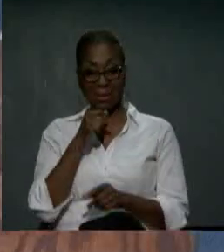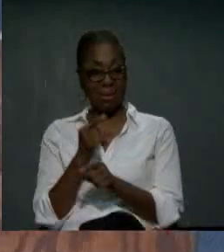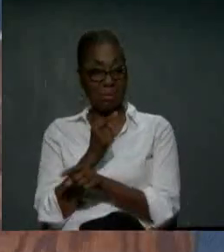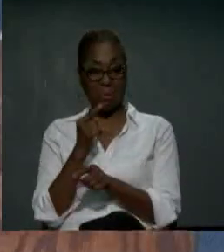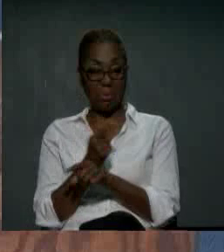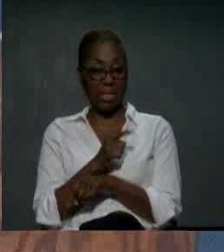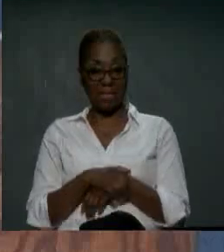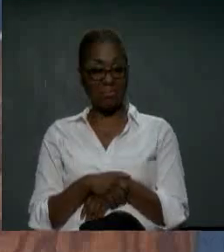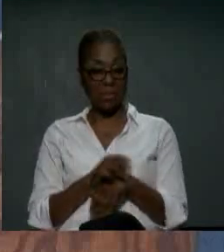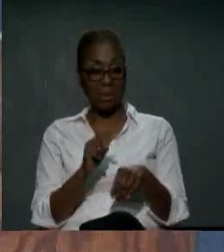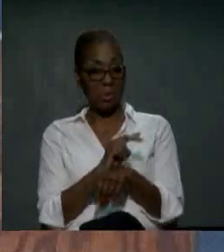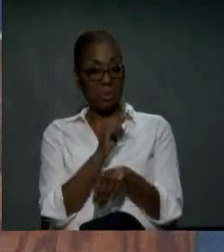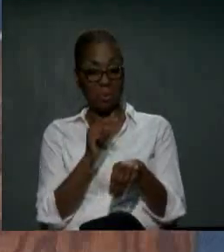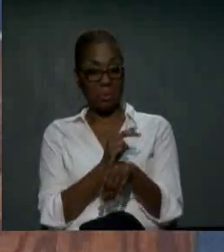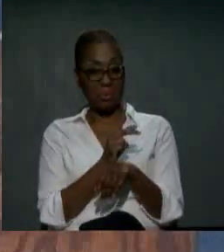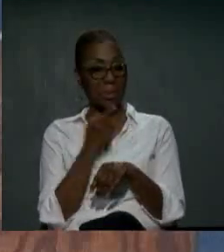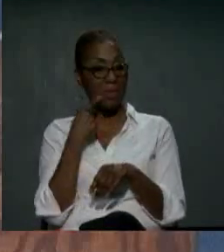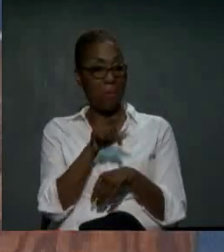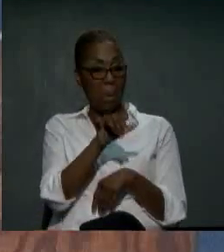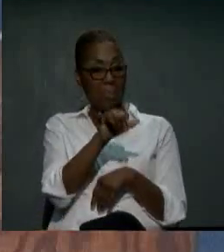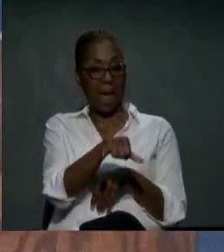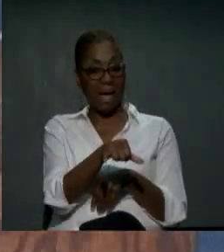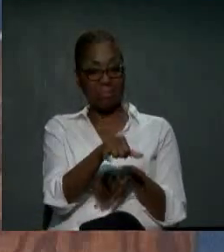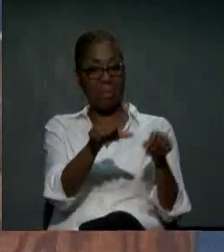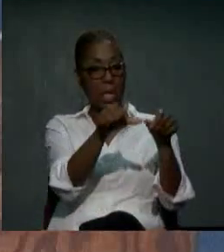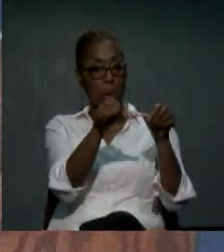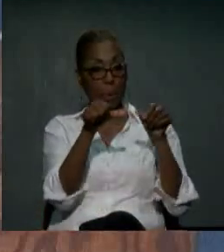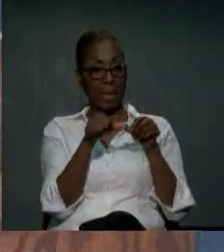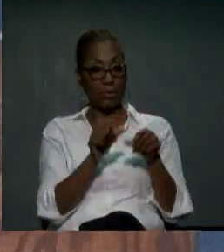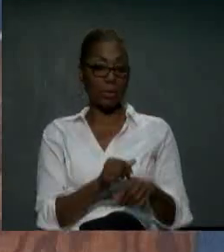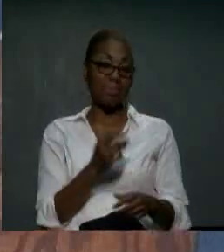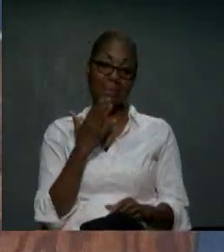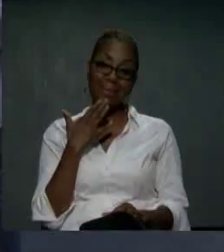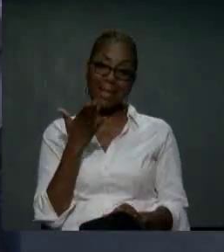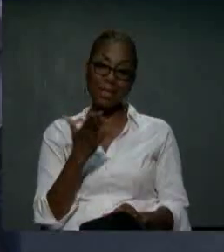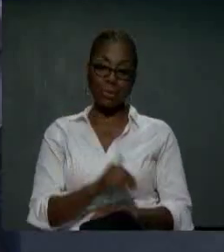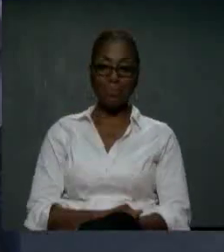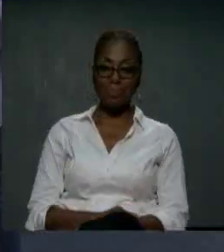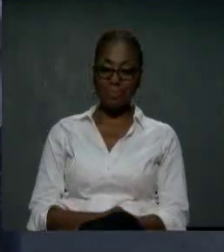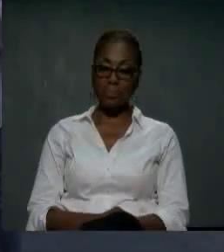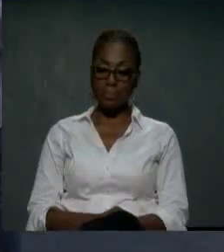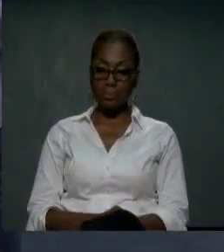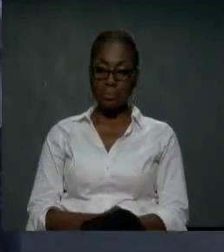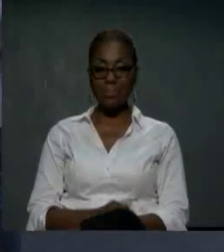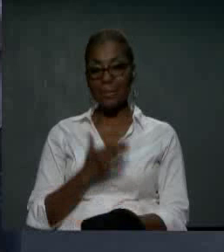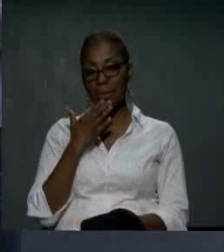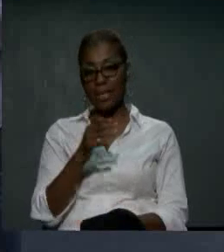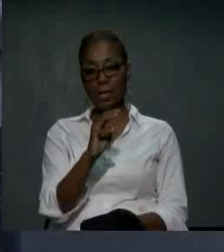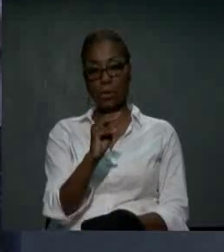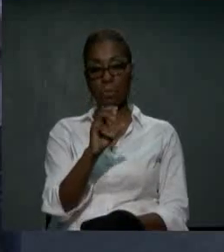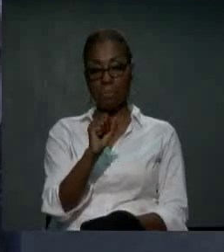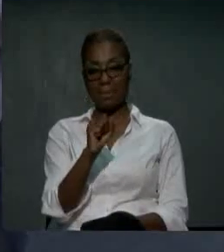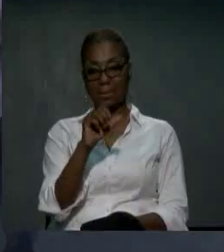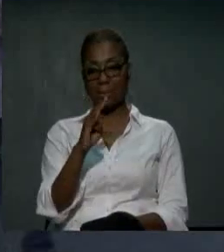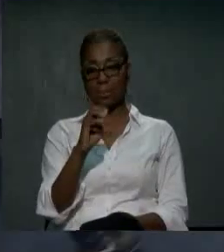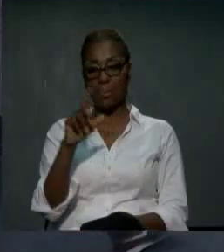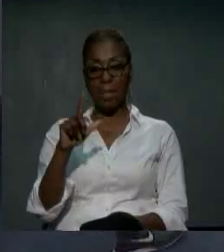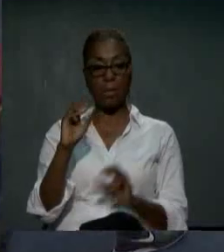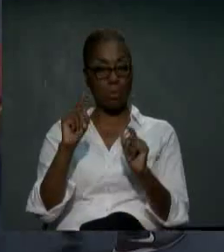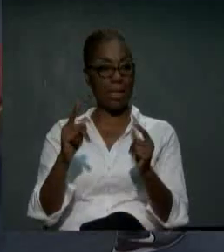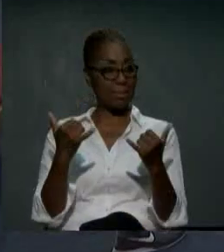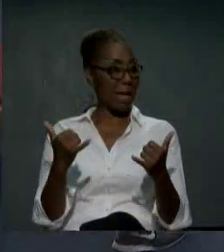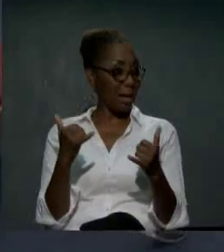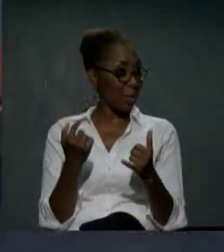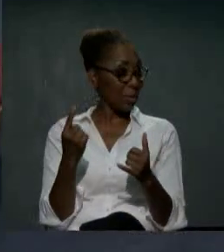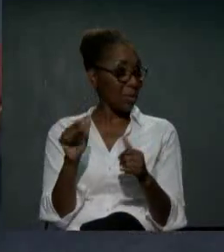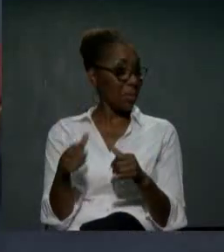inappropriate use in that particular location. Thank you. Thank you, Ms. Bell. You can come up.